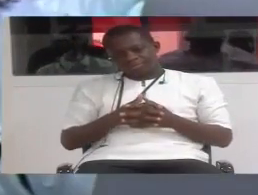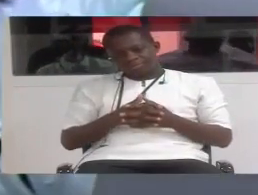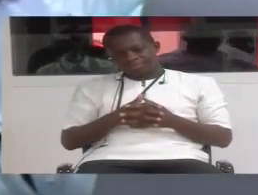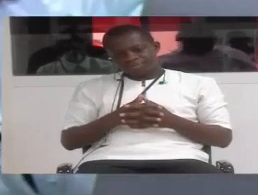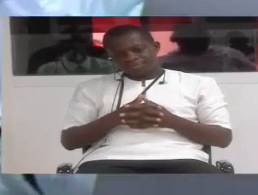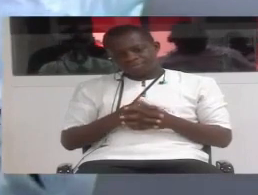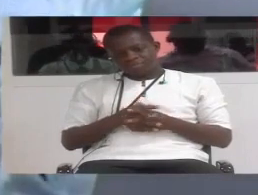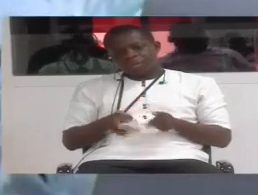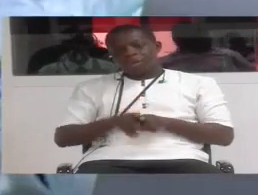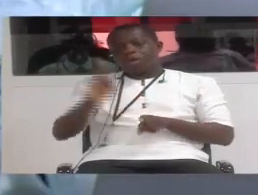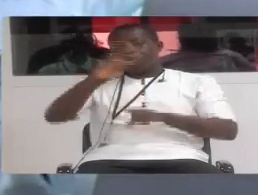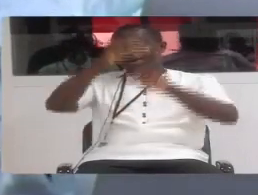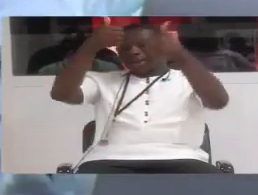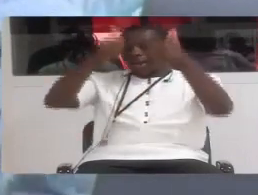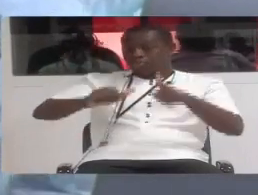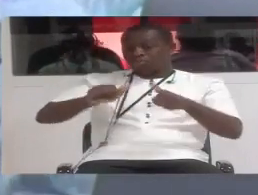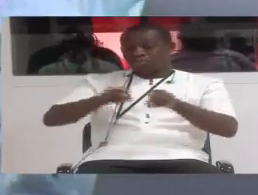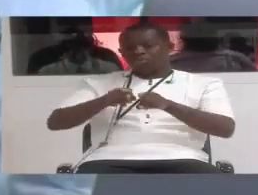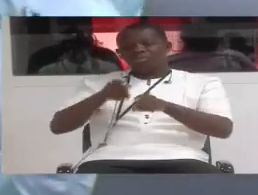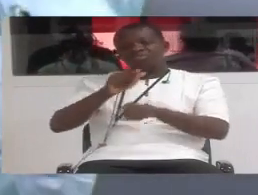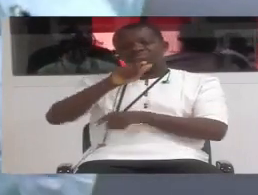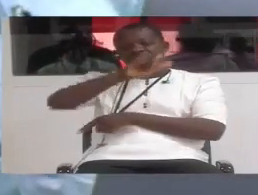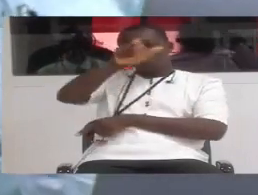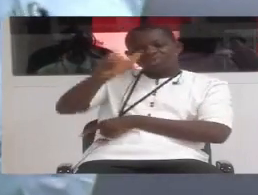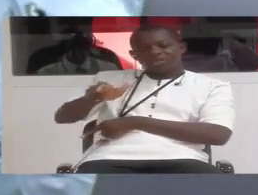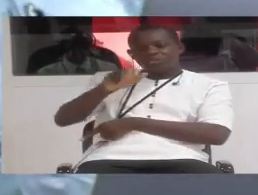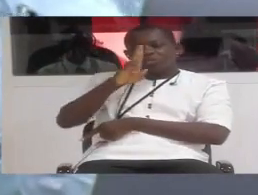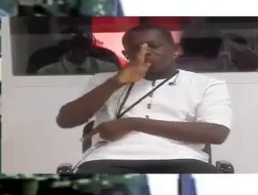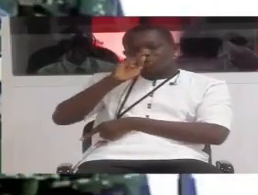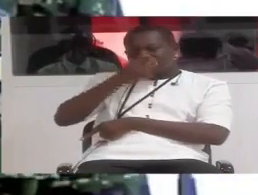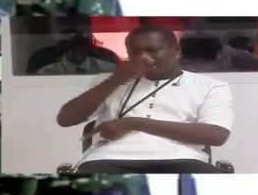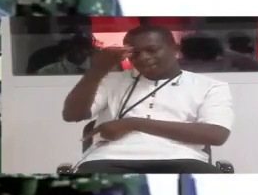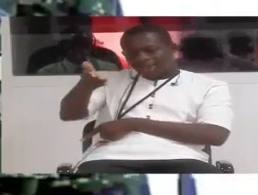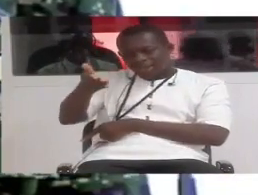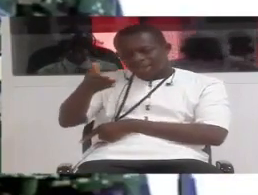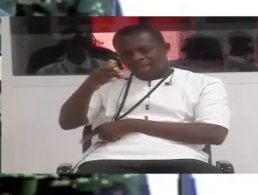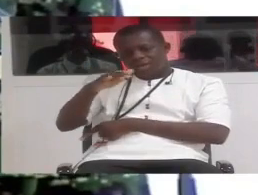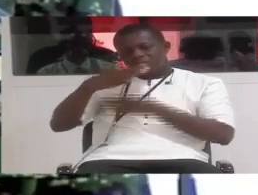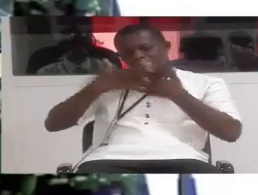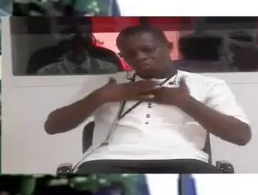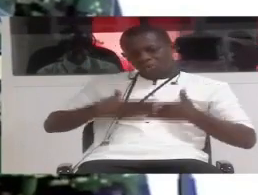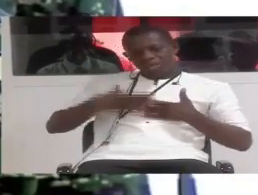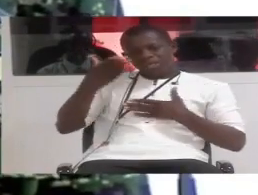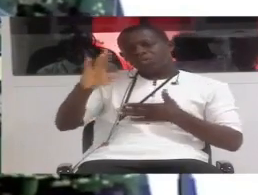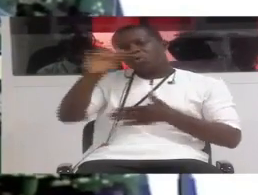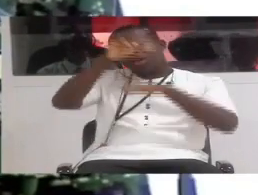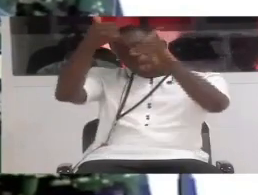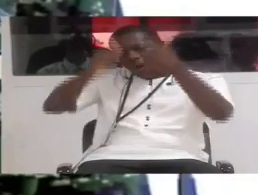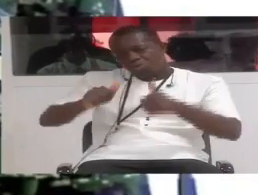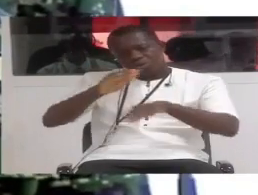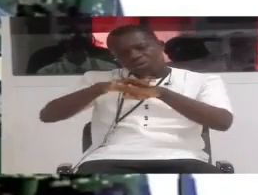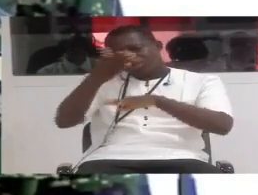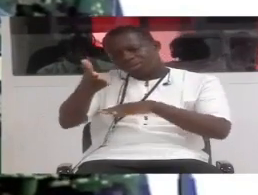What happened to the remains of the victims who were executed? Legui bi ngeen reey gaay be pare sen